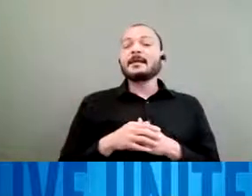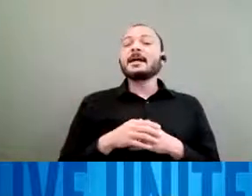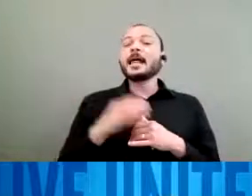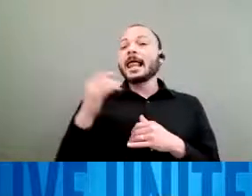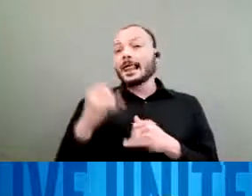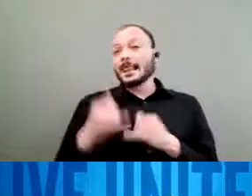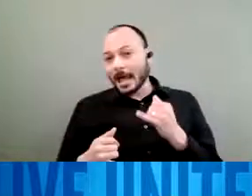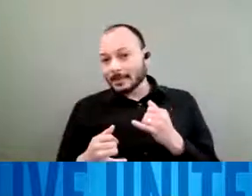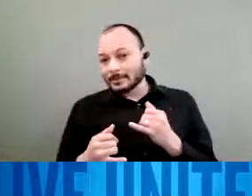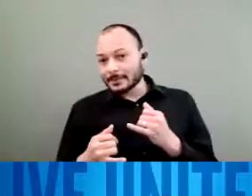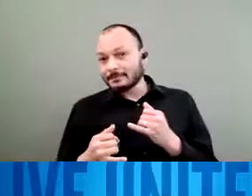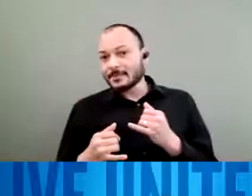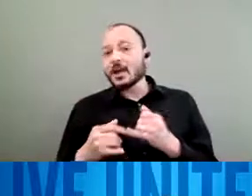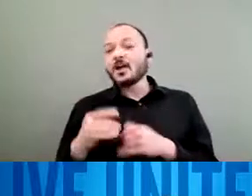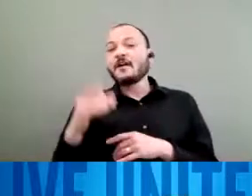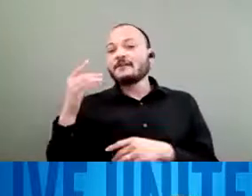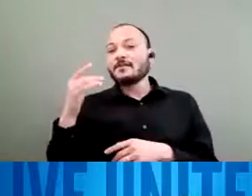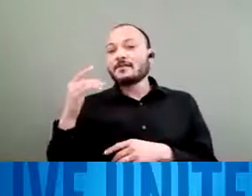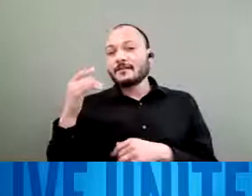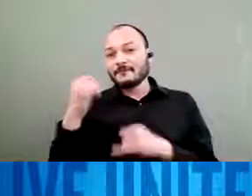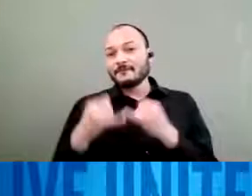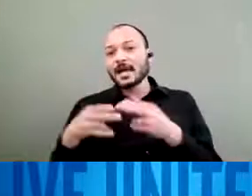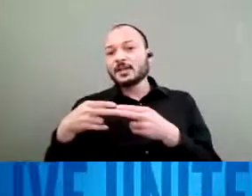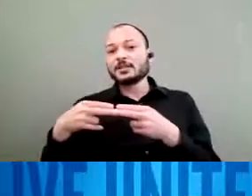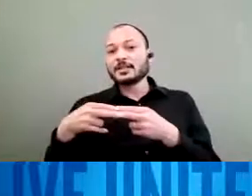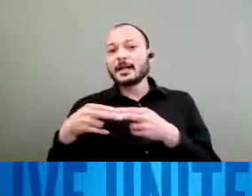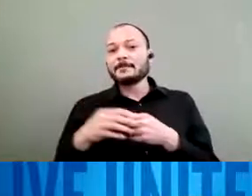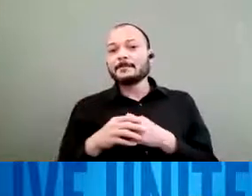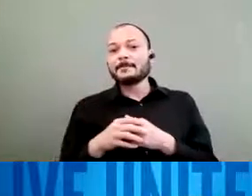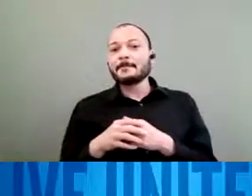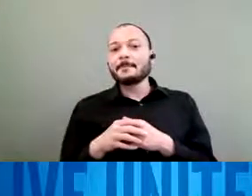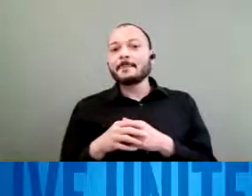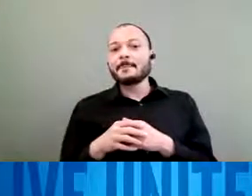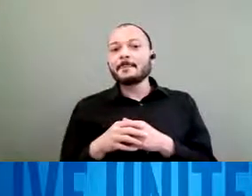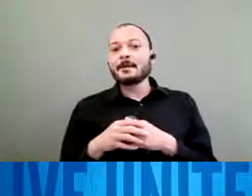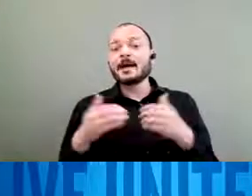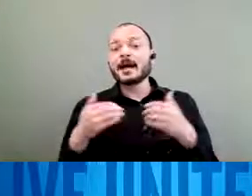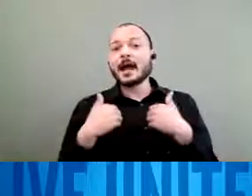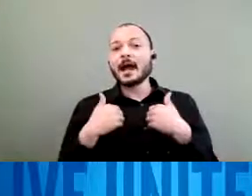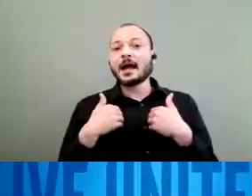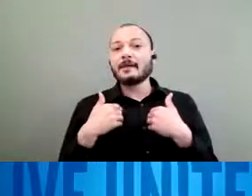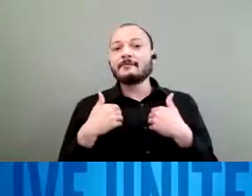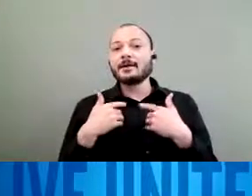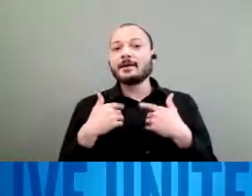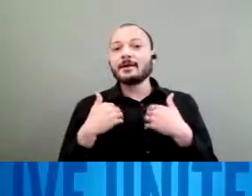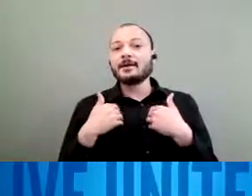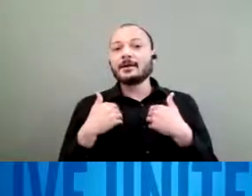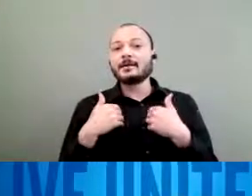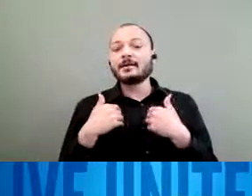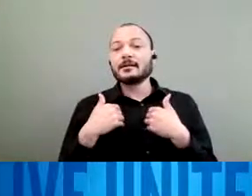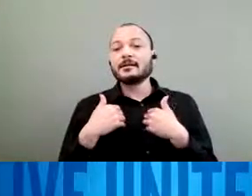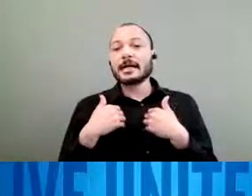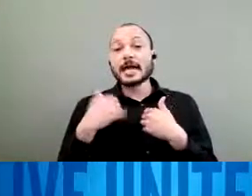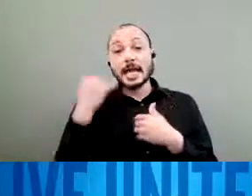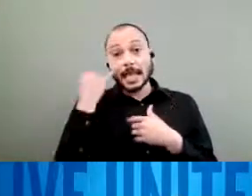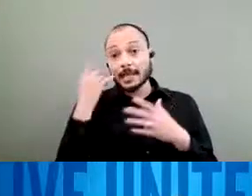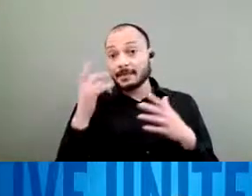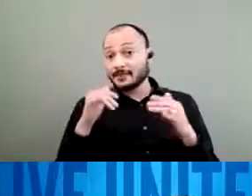Last but not least, for the final slide here, we have, if there are